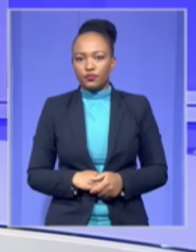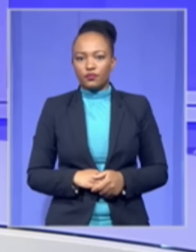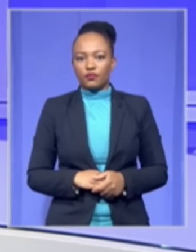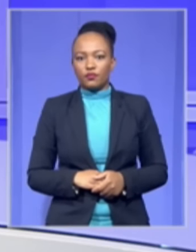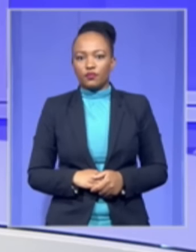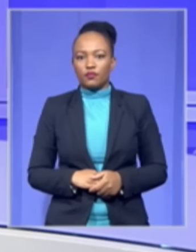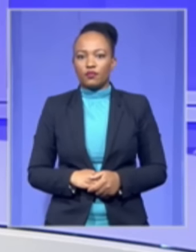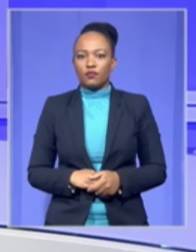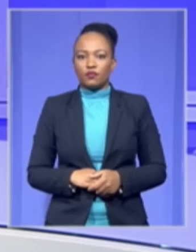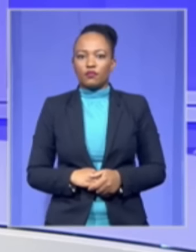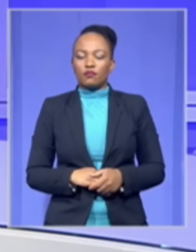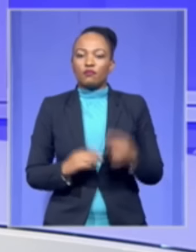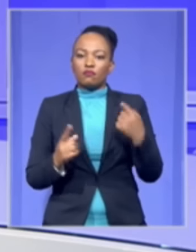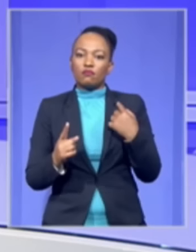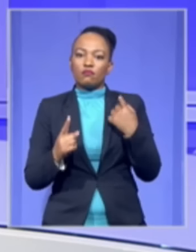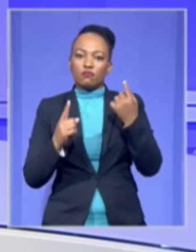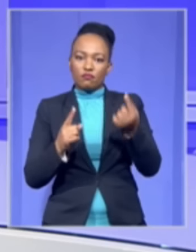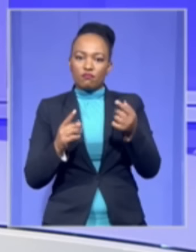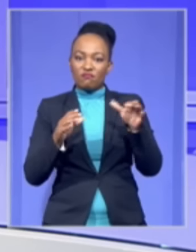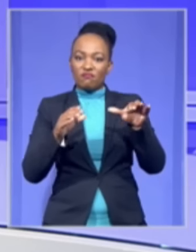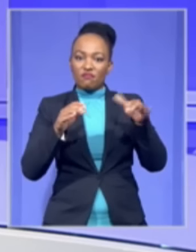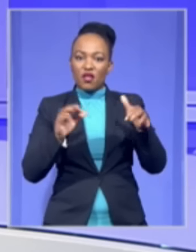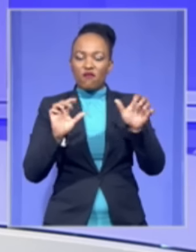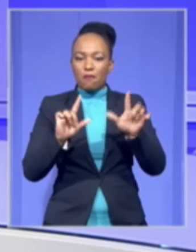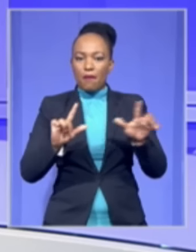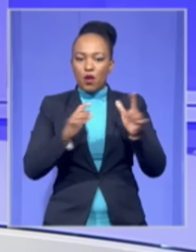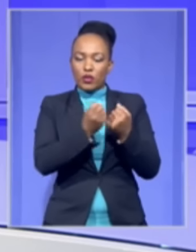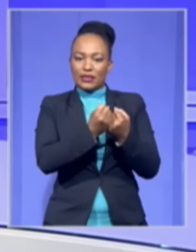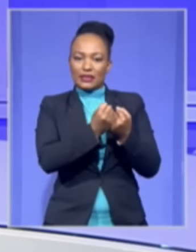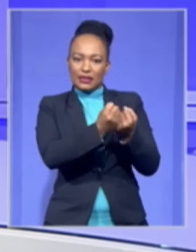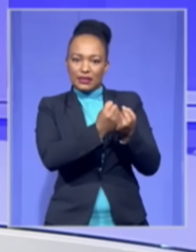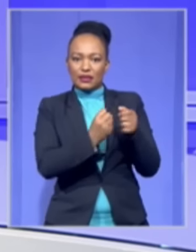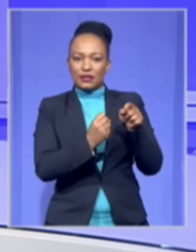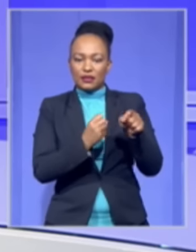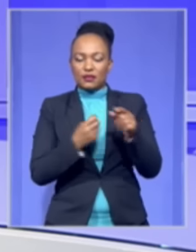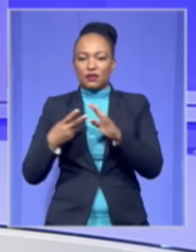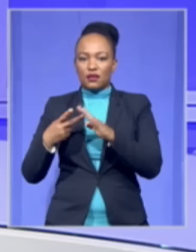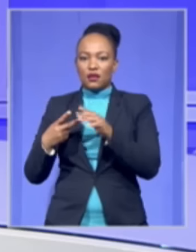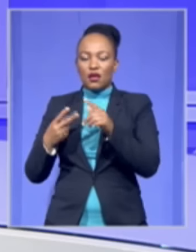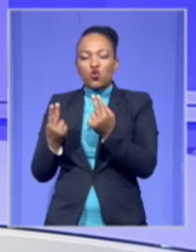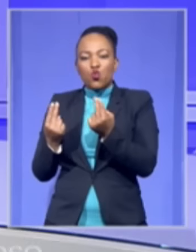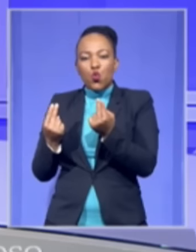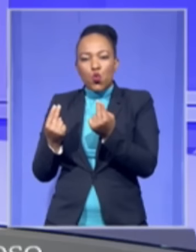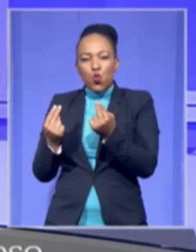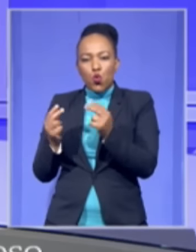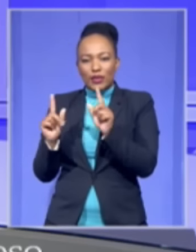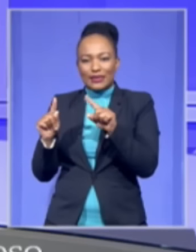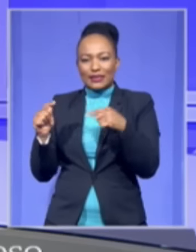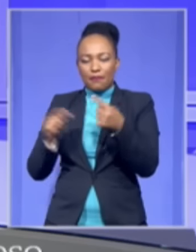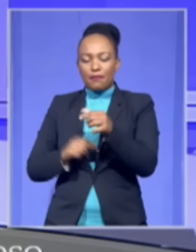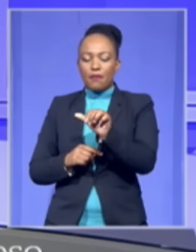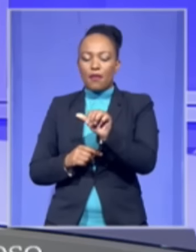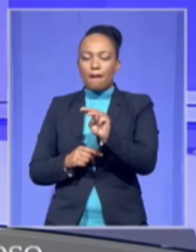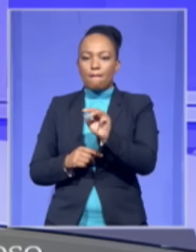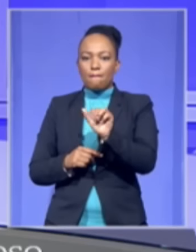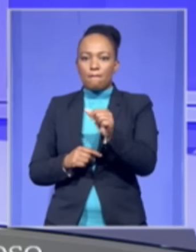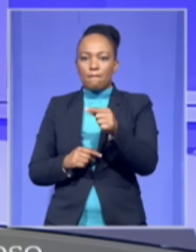Ditsemega tse di sireletsang sejana sa League Mamelodi Sundowns le setlhopha se se magorogo mašwa Magesi FC ba lebile go